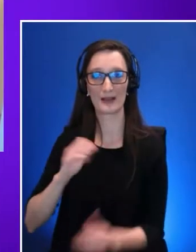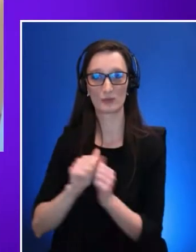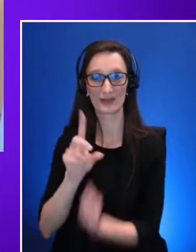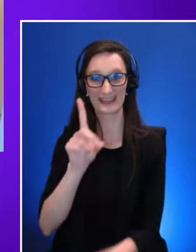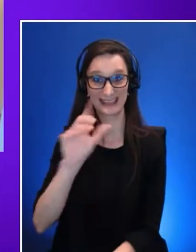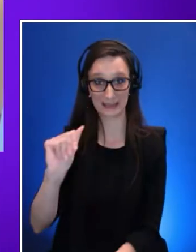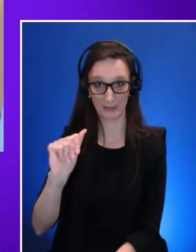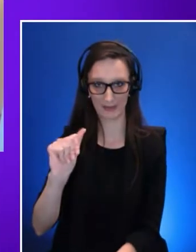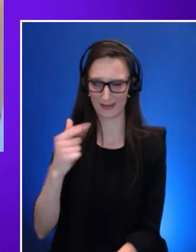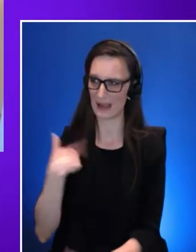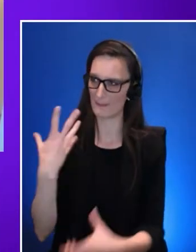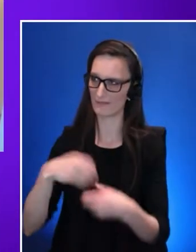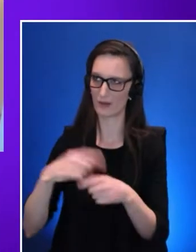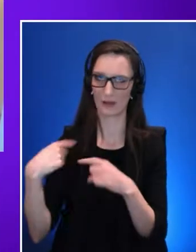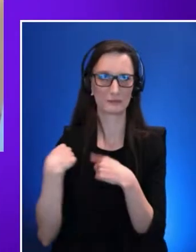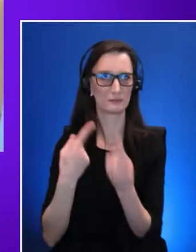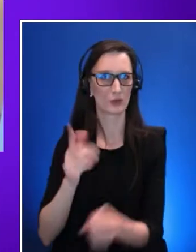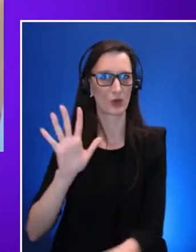least 25 years.